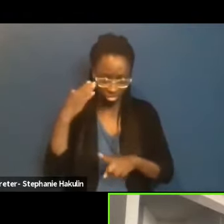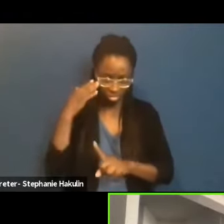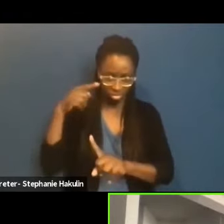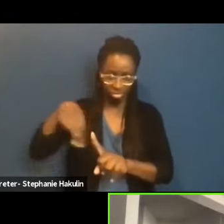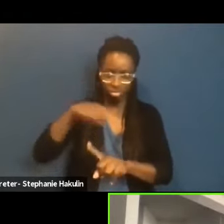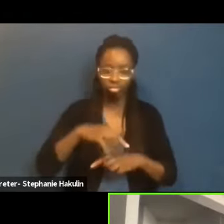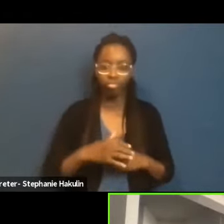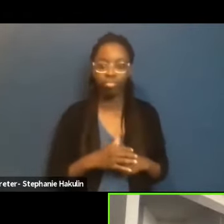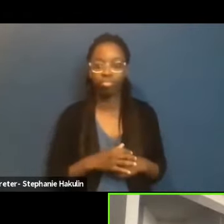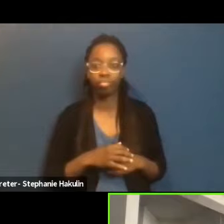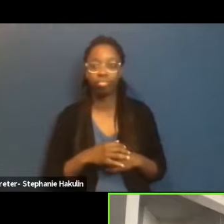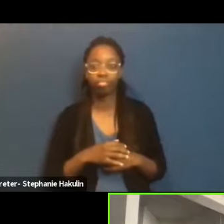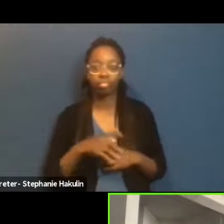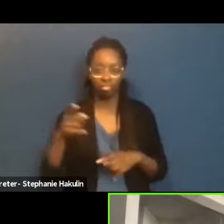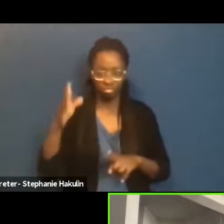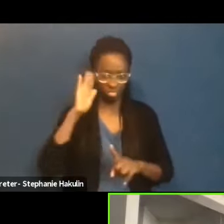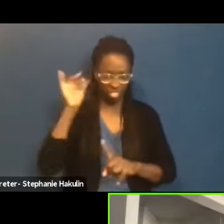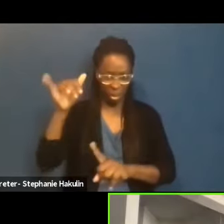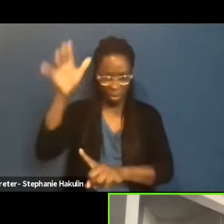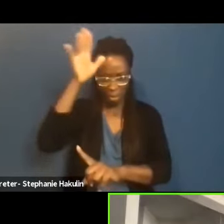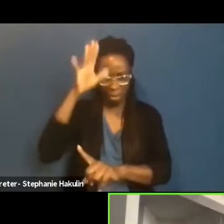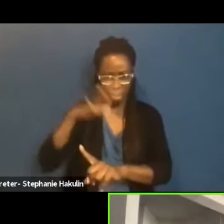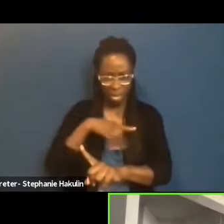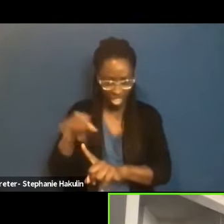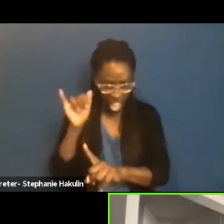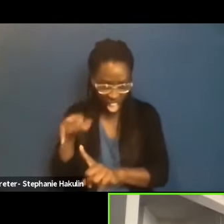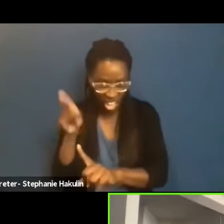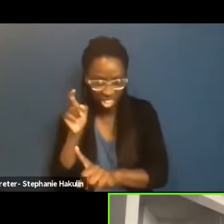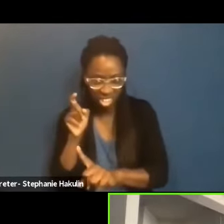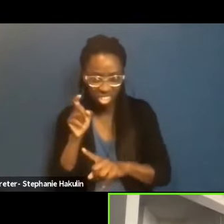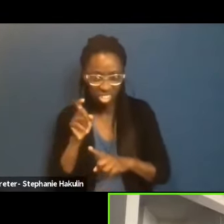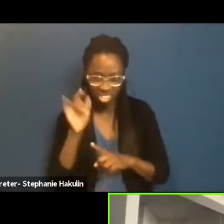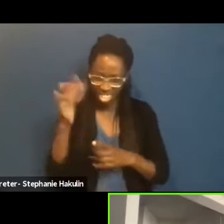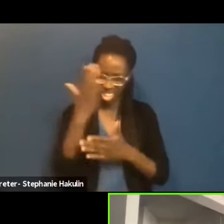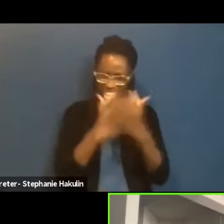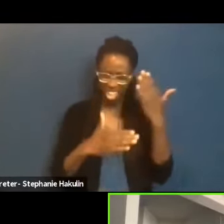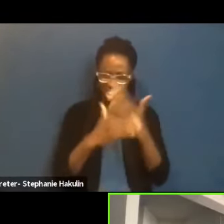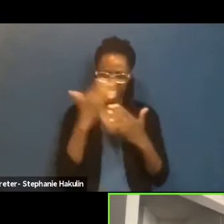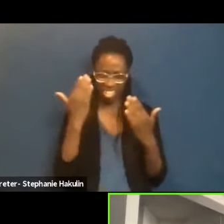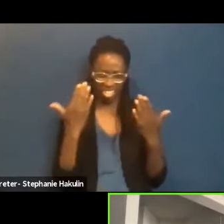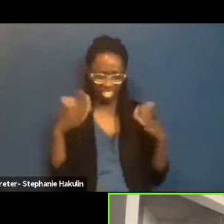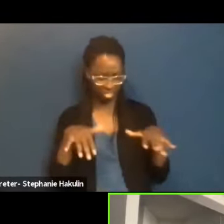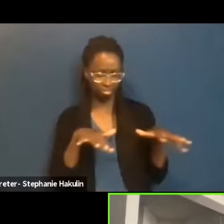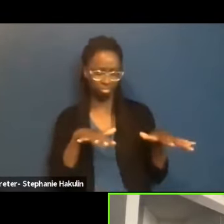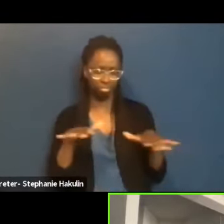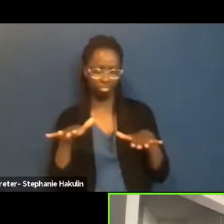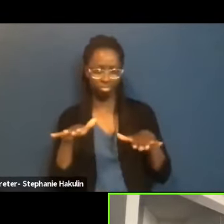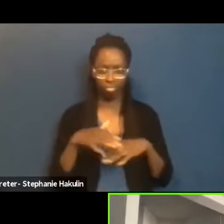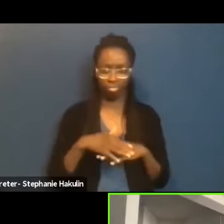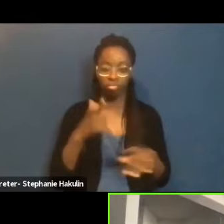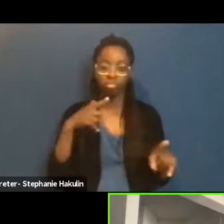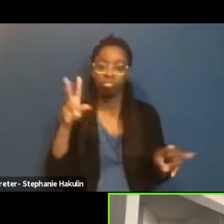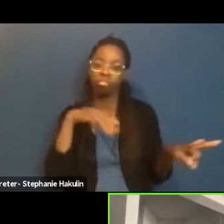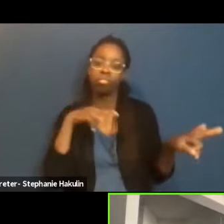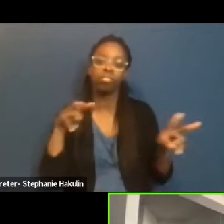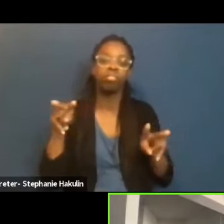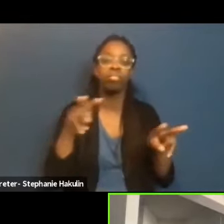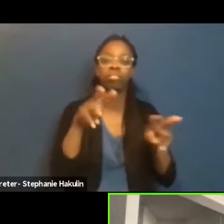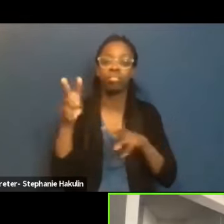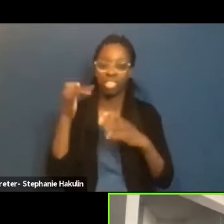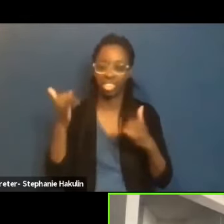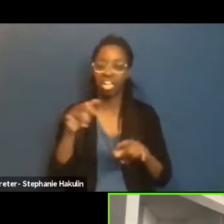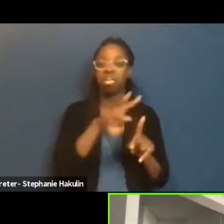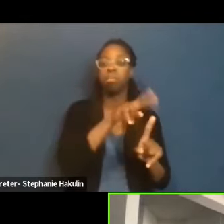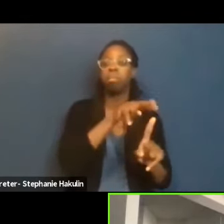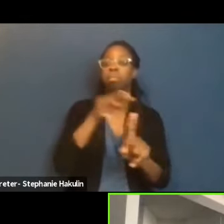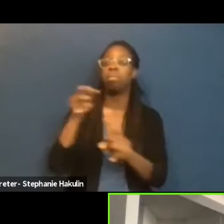diamond? With his own bare hands, we are looking for you. Because these kids don't want to be just like